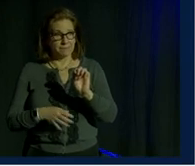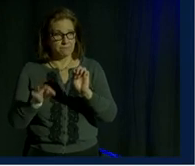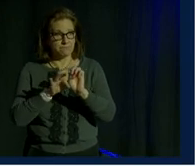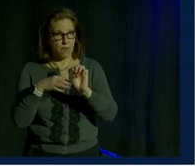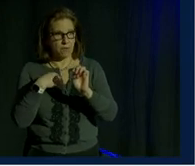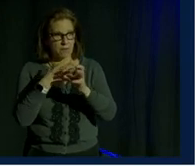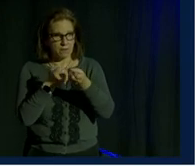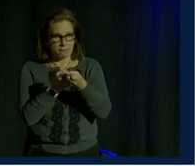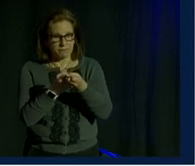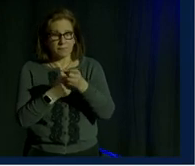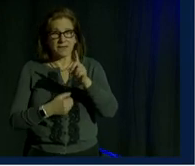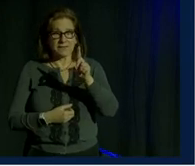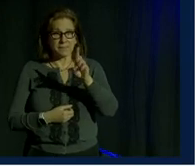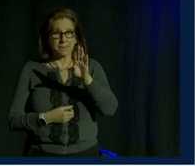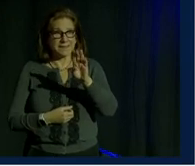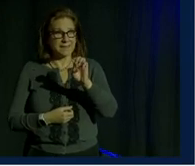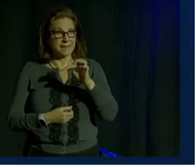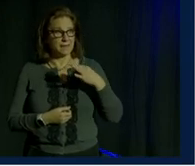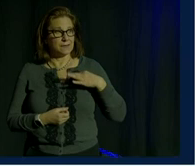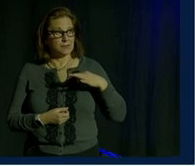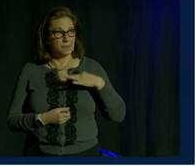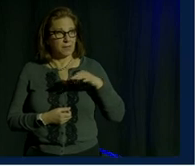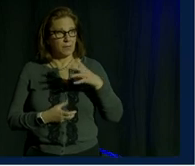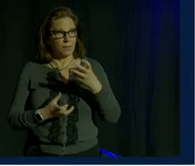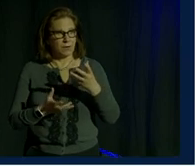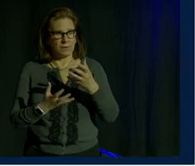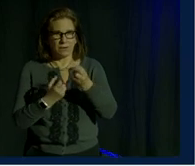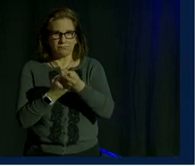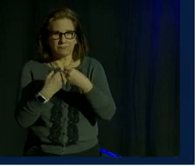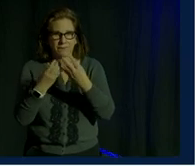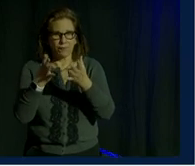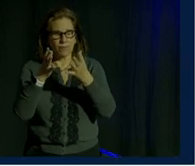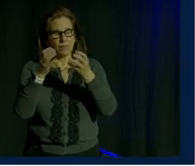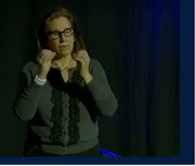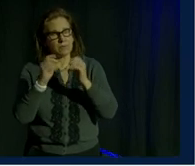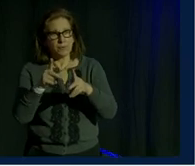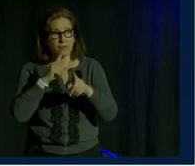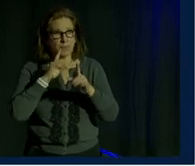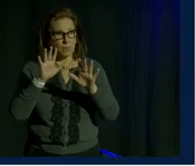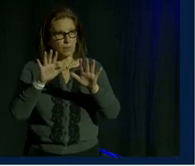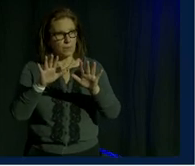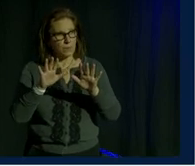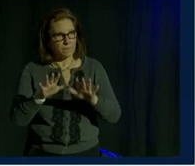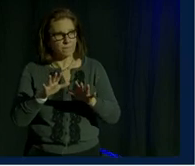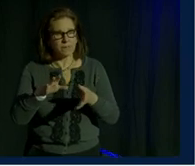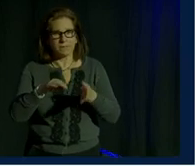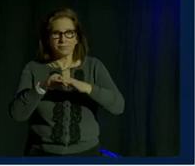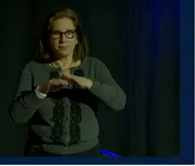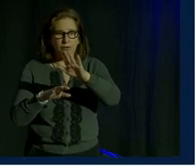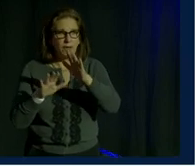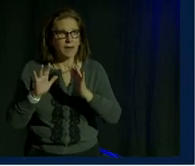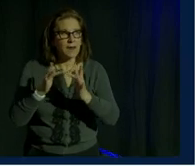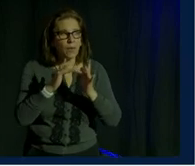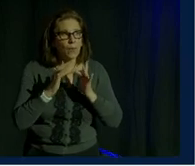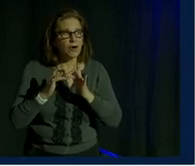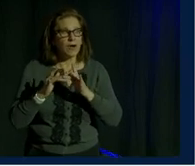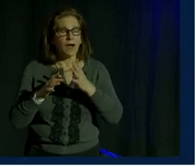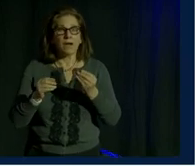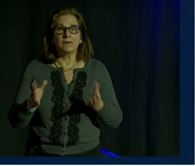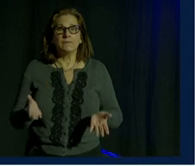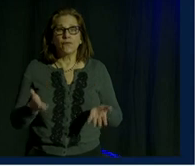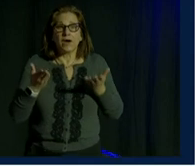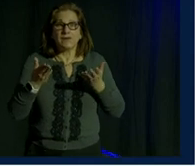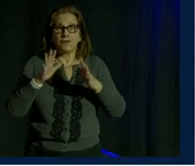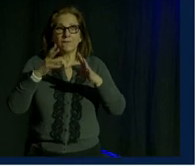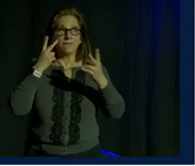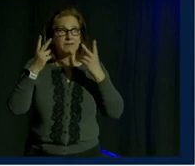or DBE eligible businesses. And so it'll be a great opportunity to expand your networks and to raise your visibility. And so